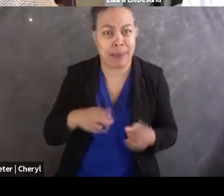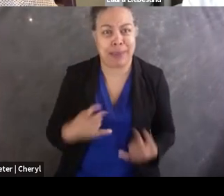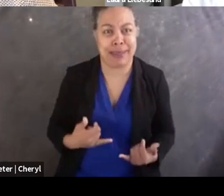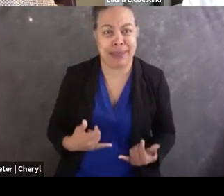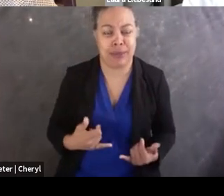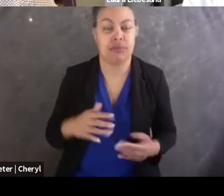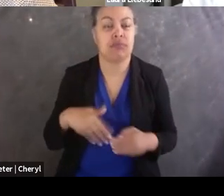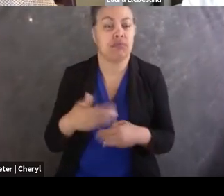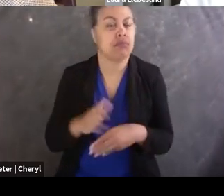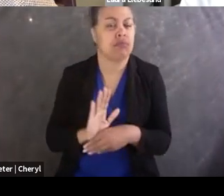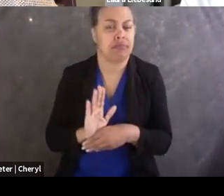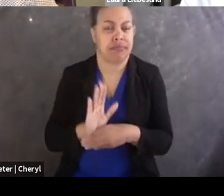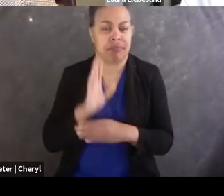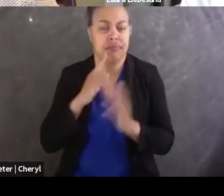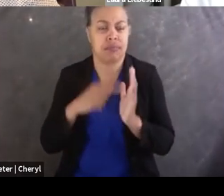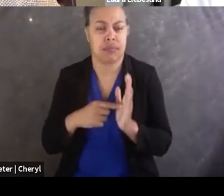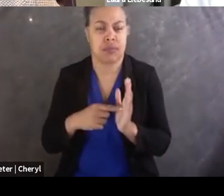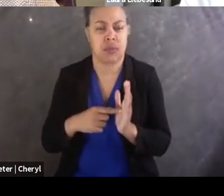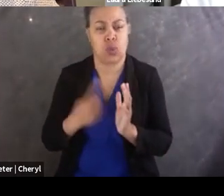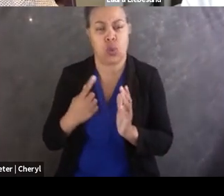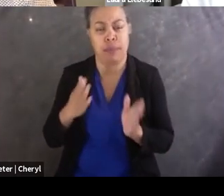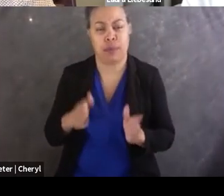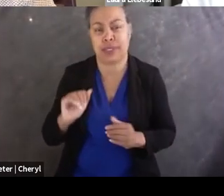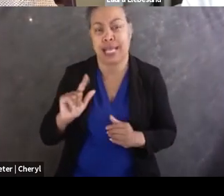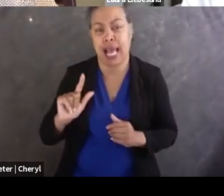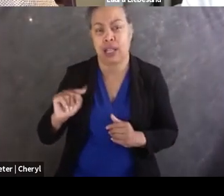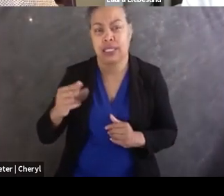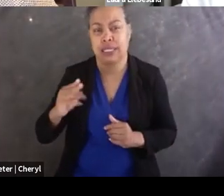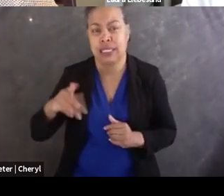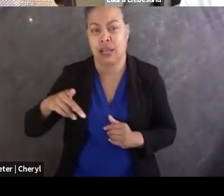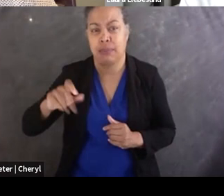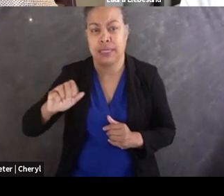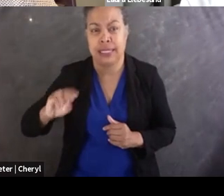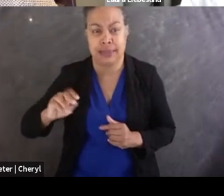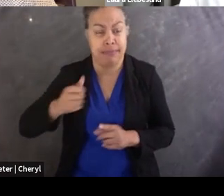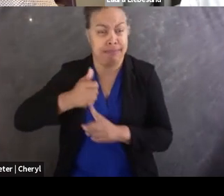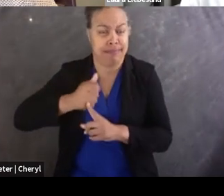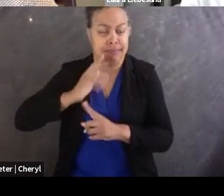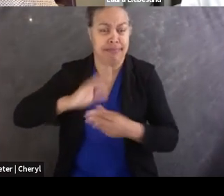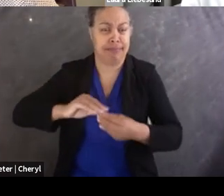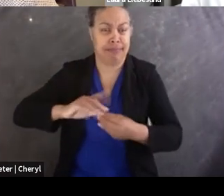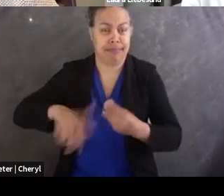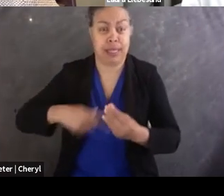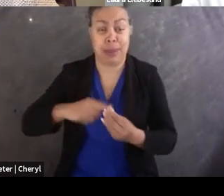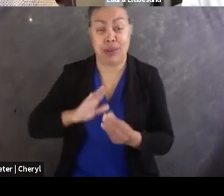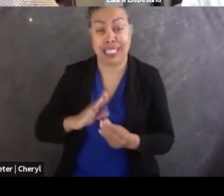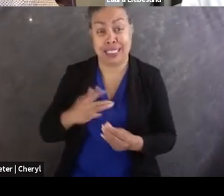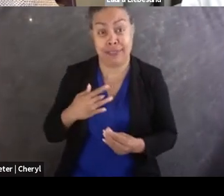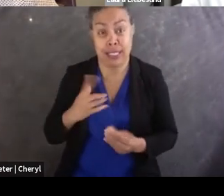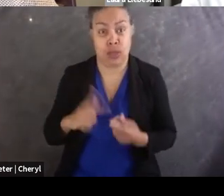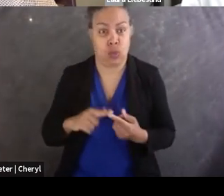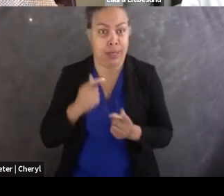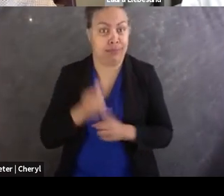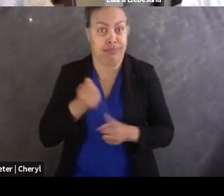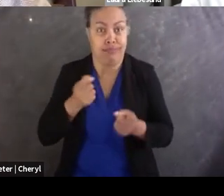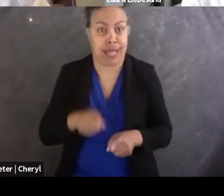from one of our narrators, Al Thompson from Kiptow, and he talks about what he thought in March when